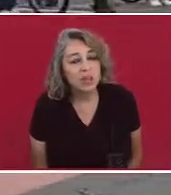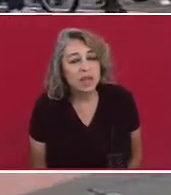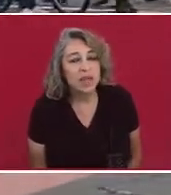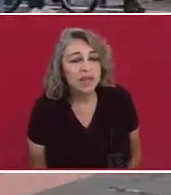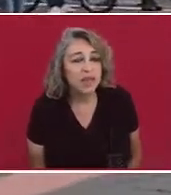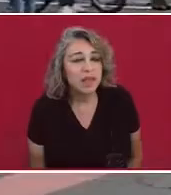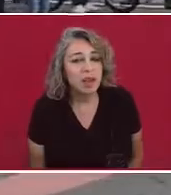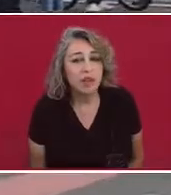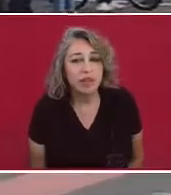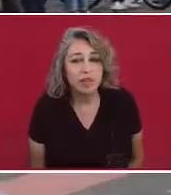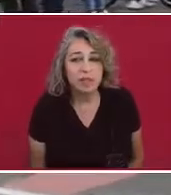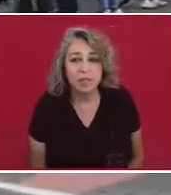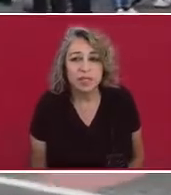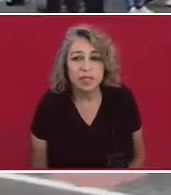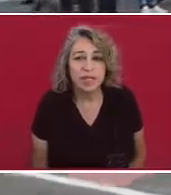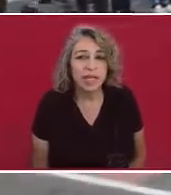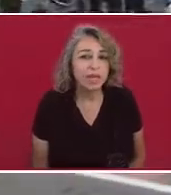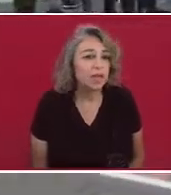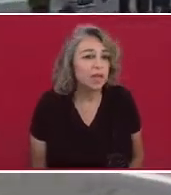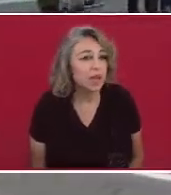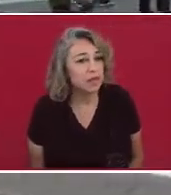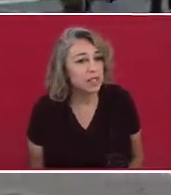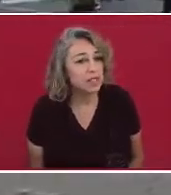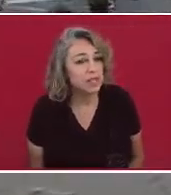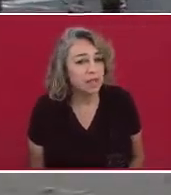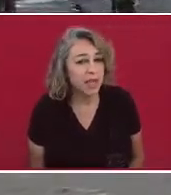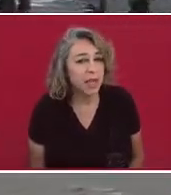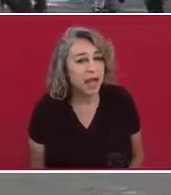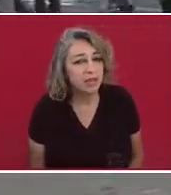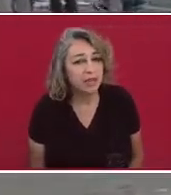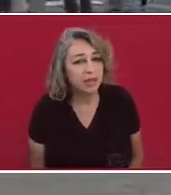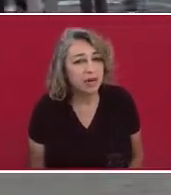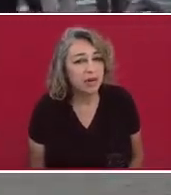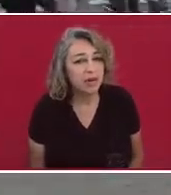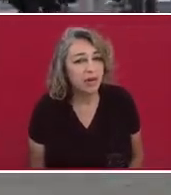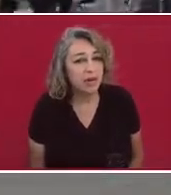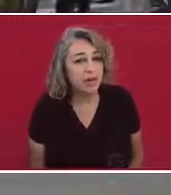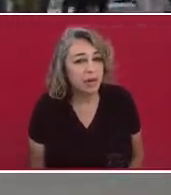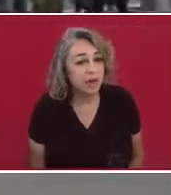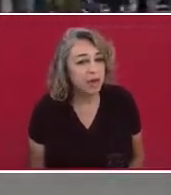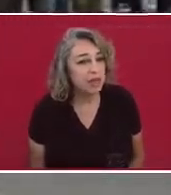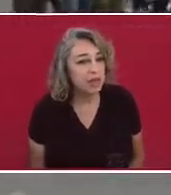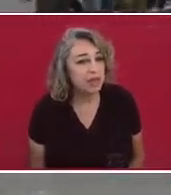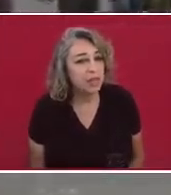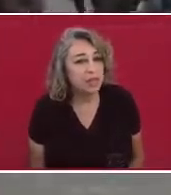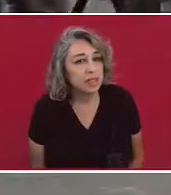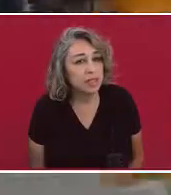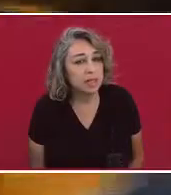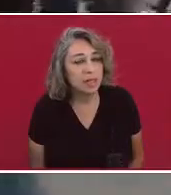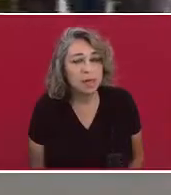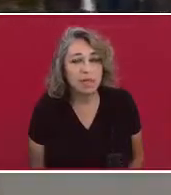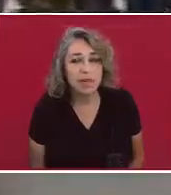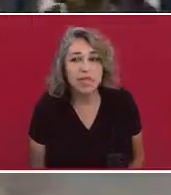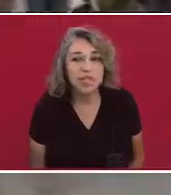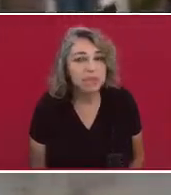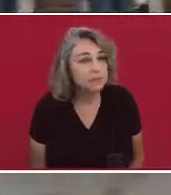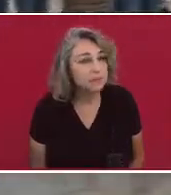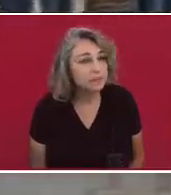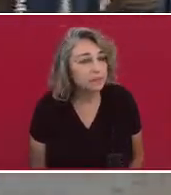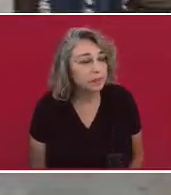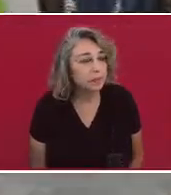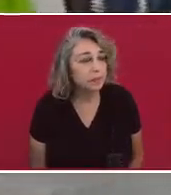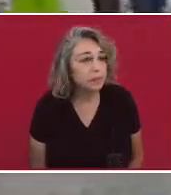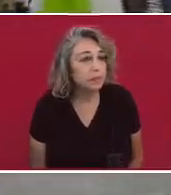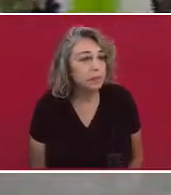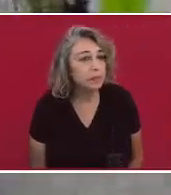So today the conference was delayed. The conference is going to be after this commemoration.